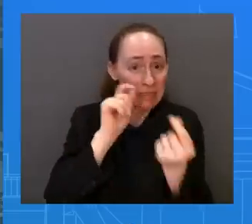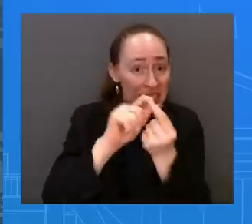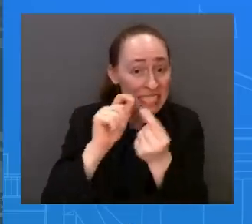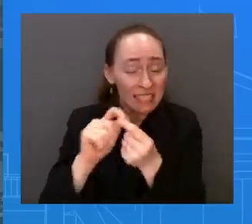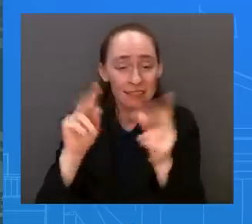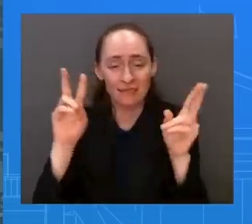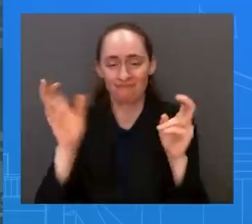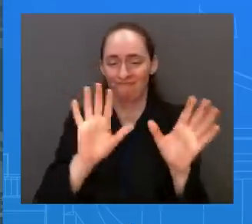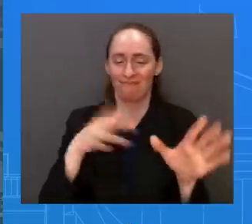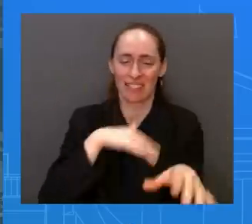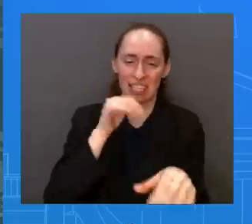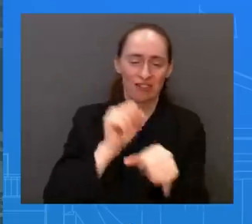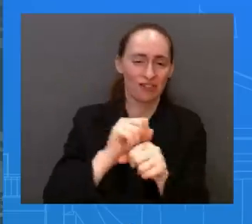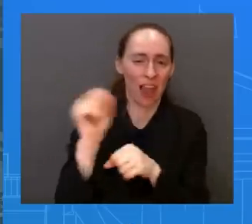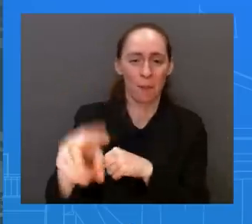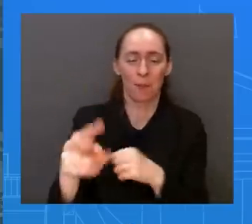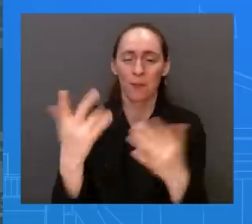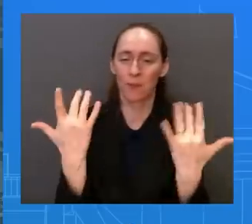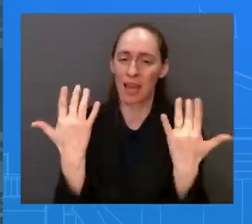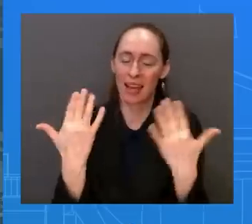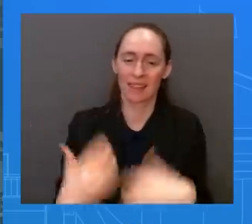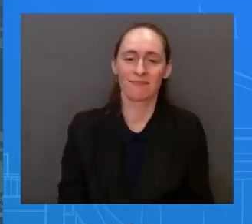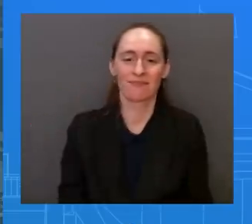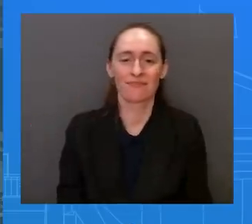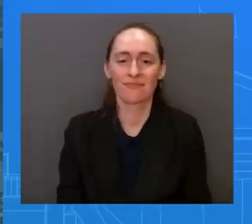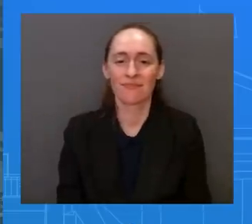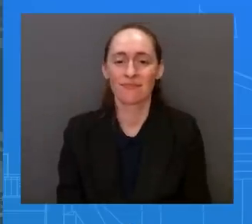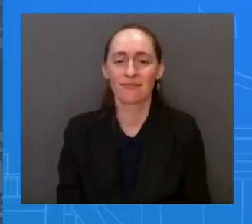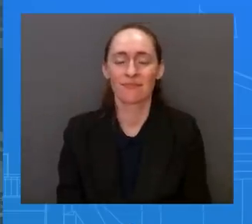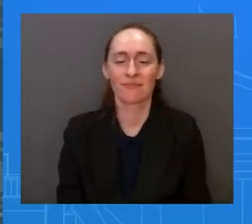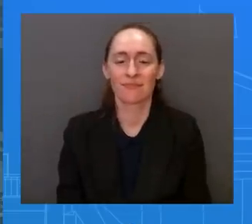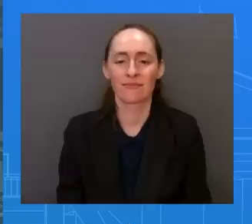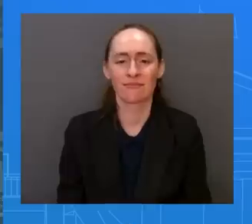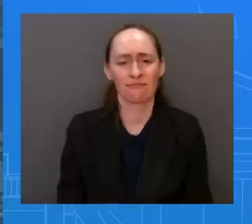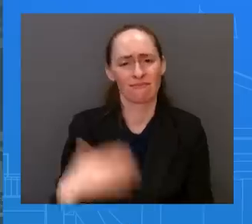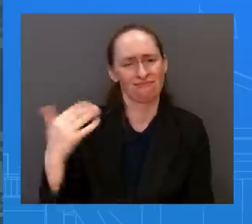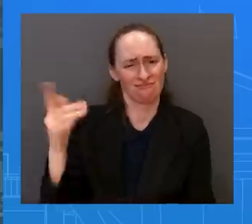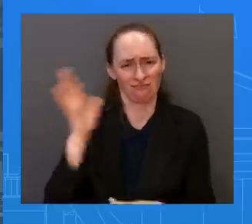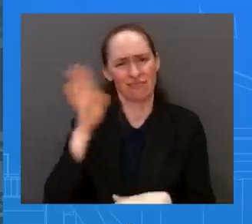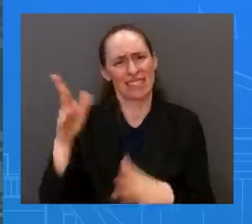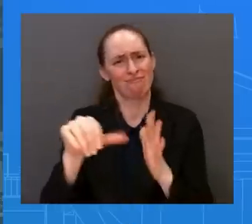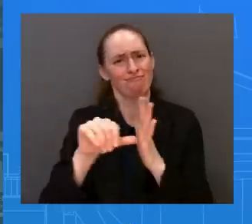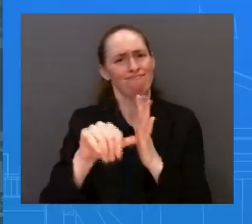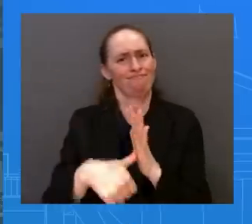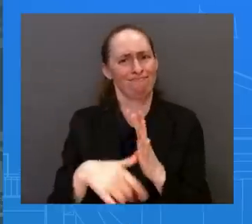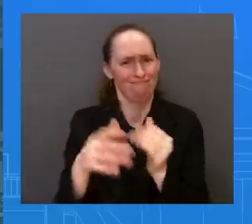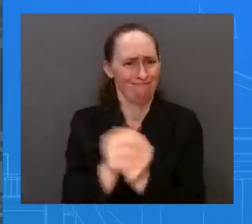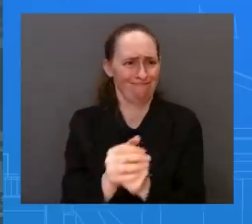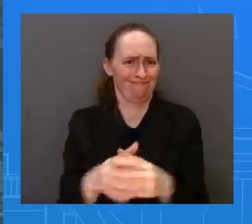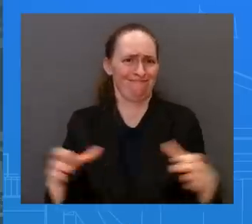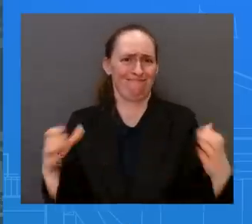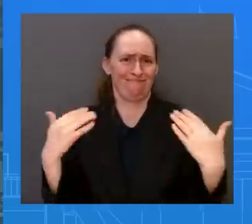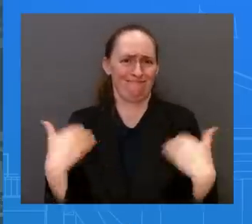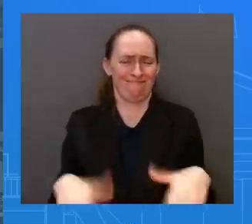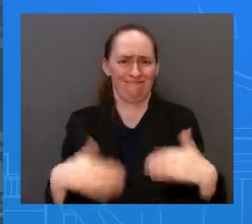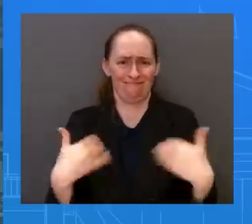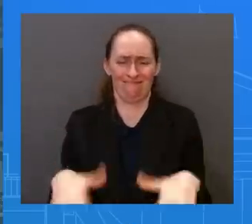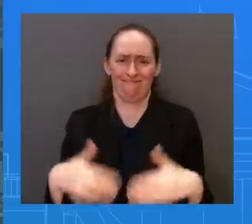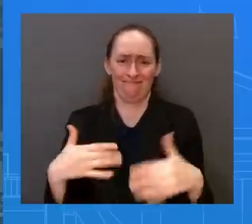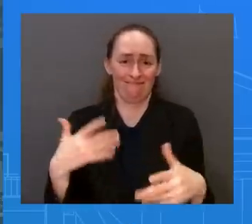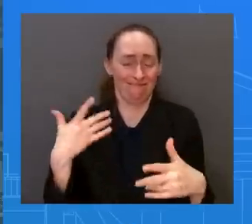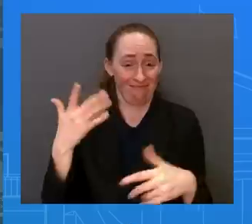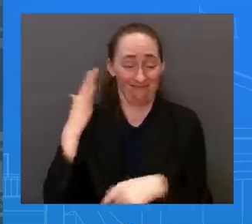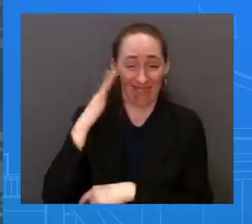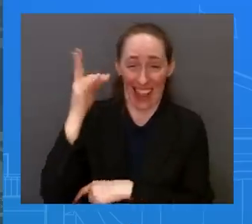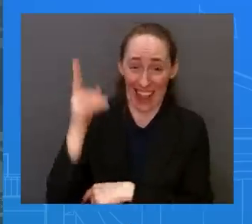the president will underscore the progress we have made during one of the most challenging times especially in history, and the progress the American people want us to continue